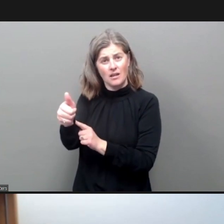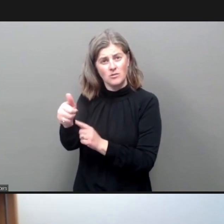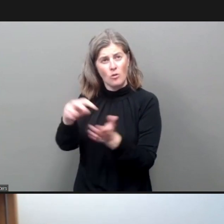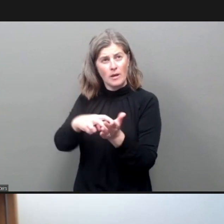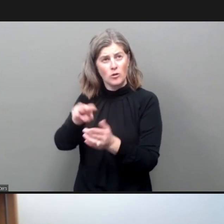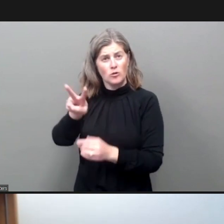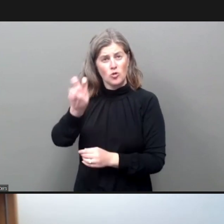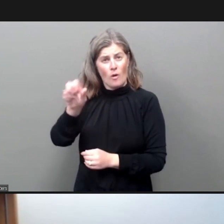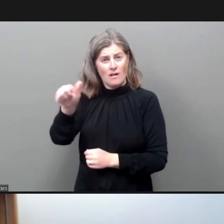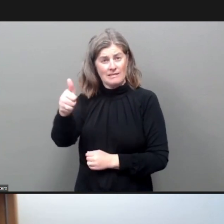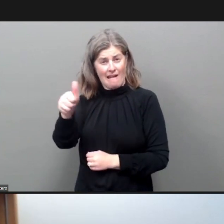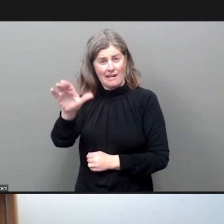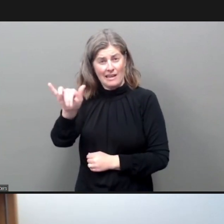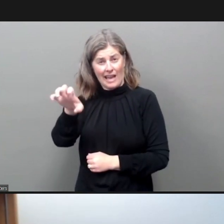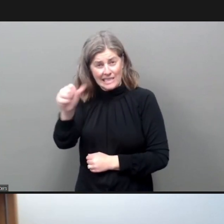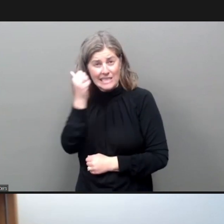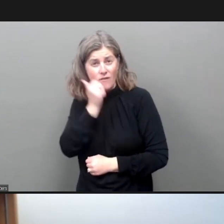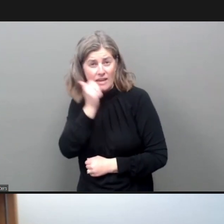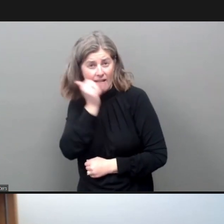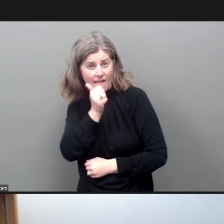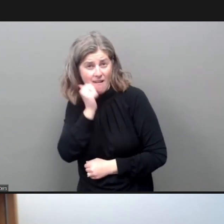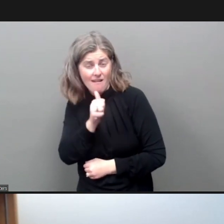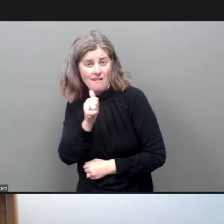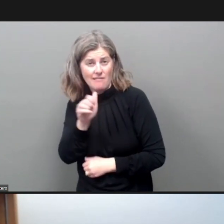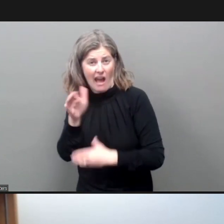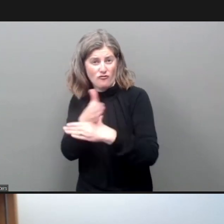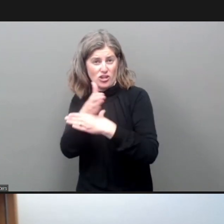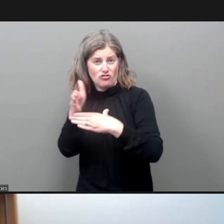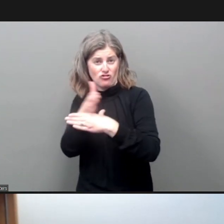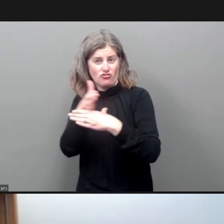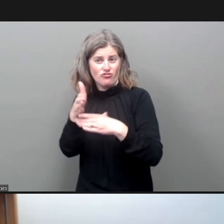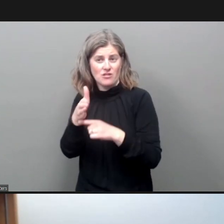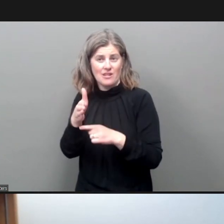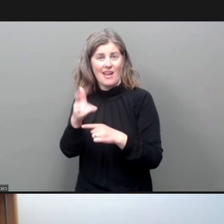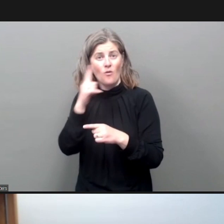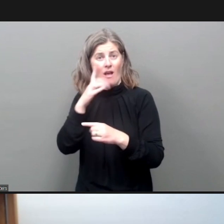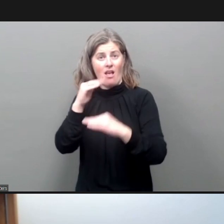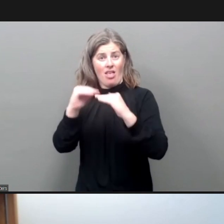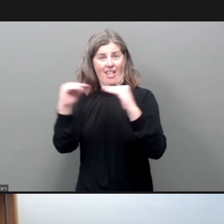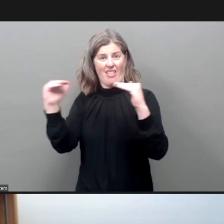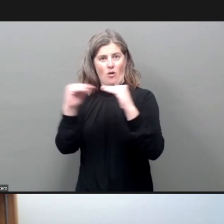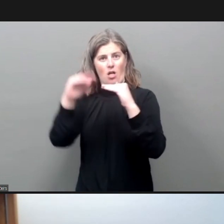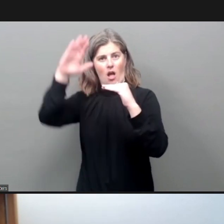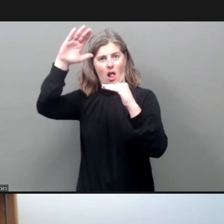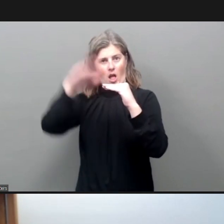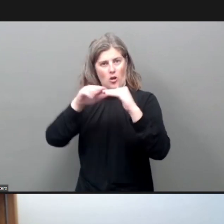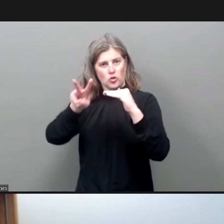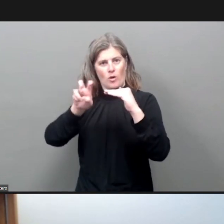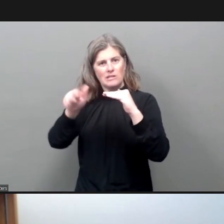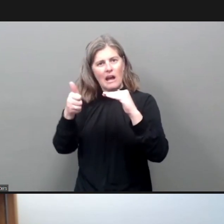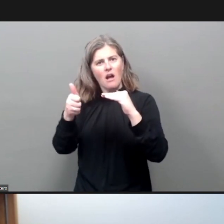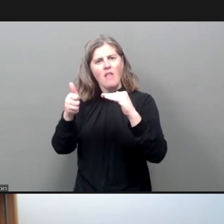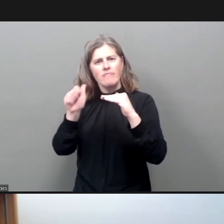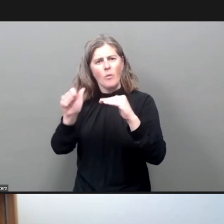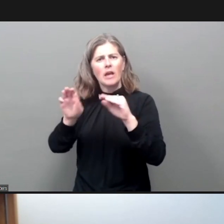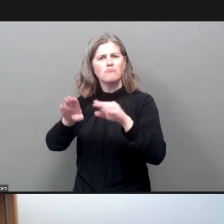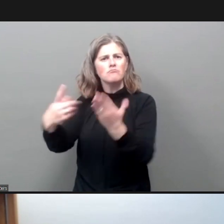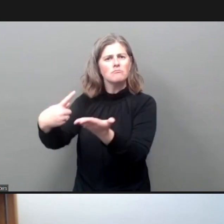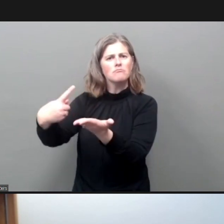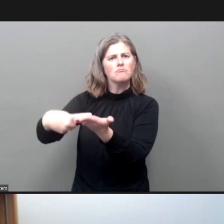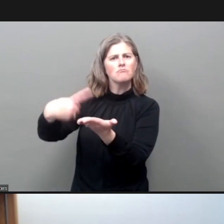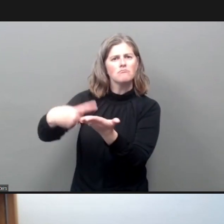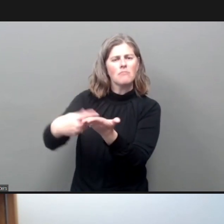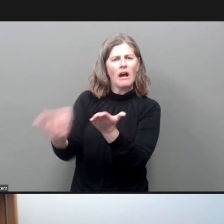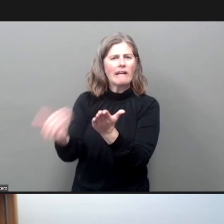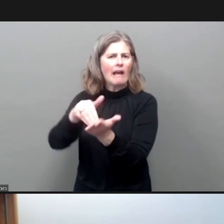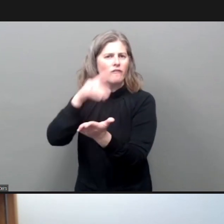210 cases a day. And when we got to that level, I think that's when the conversations would